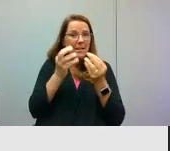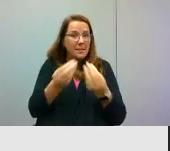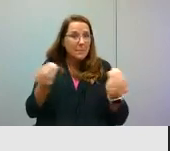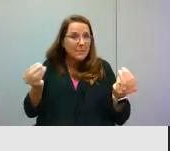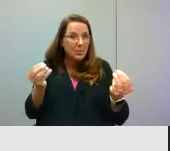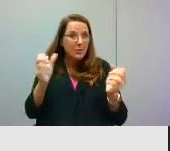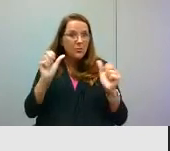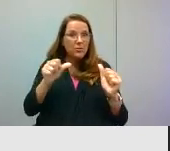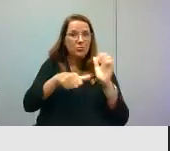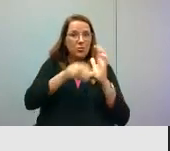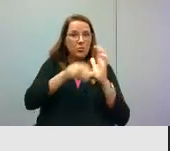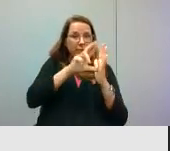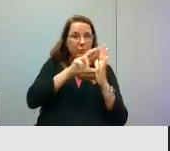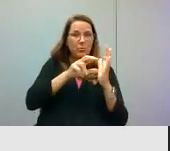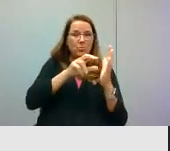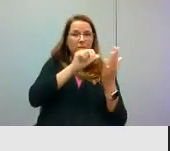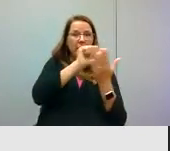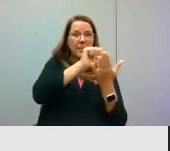for today.